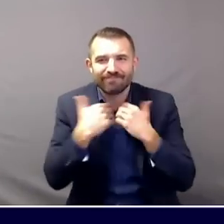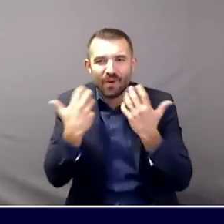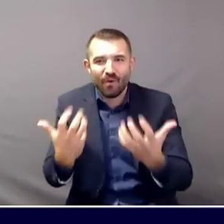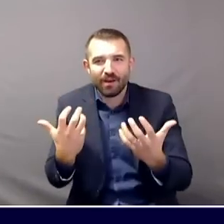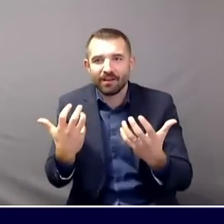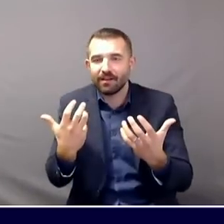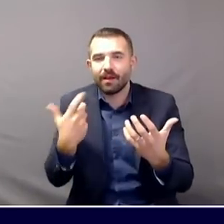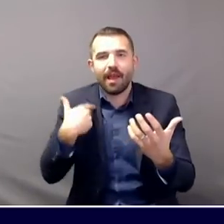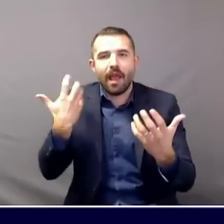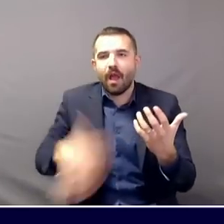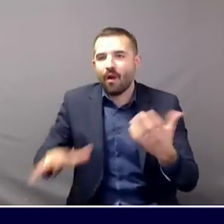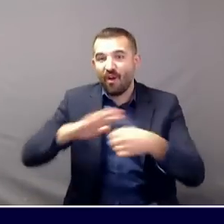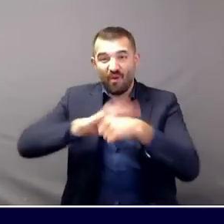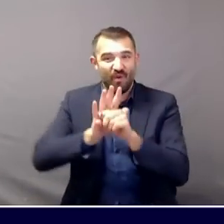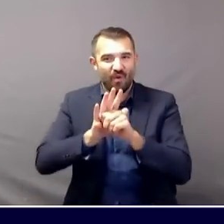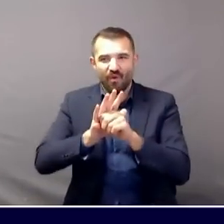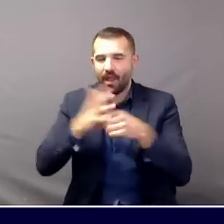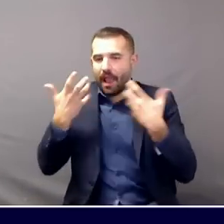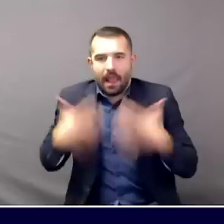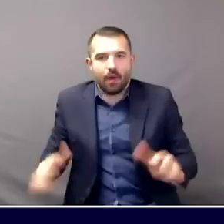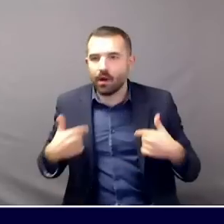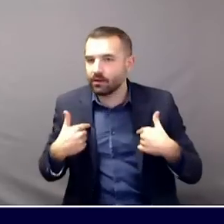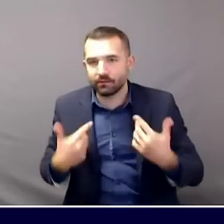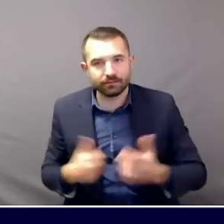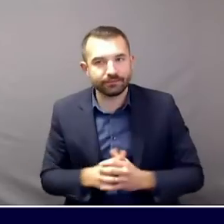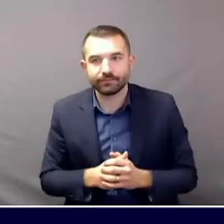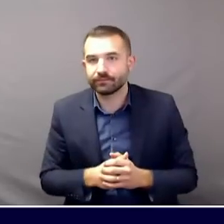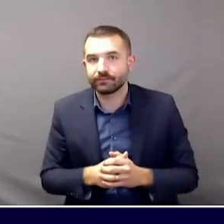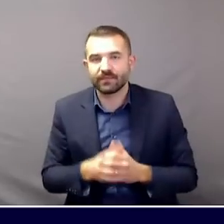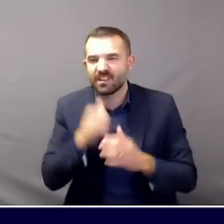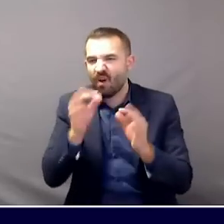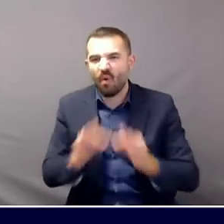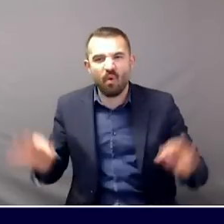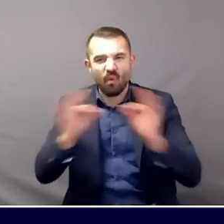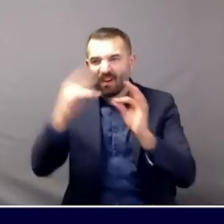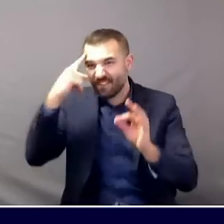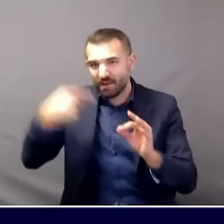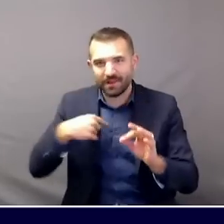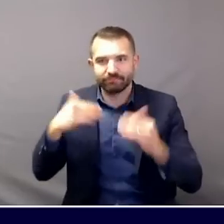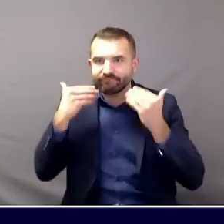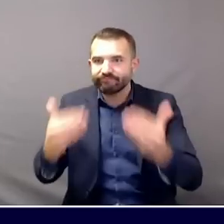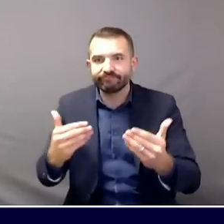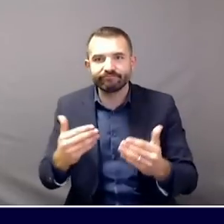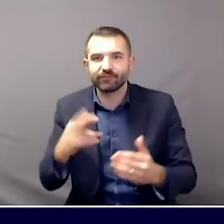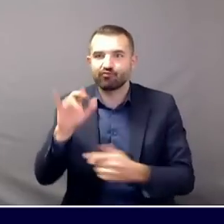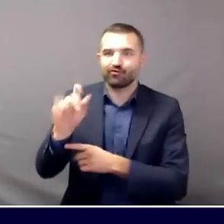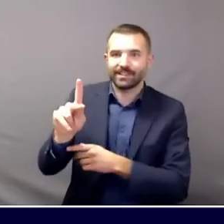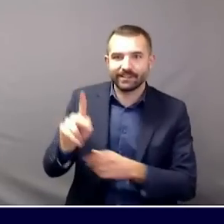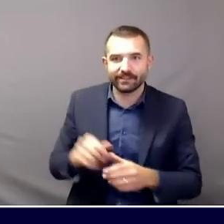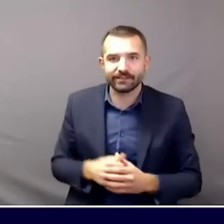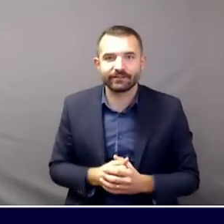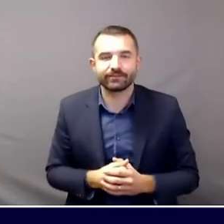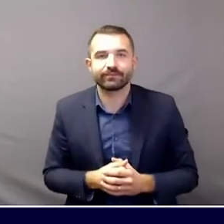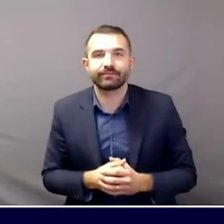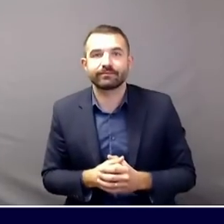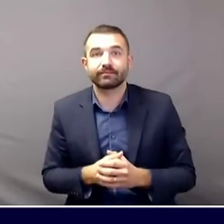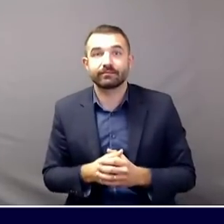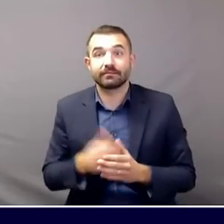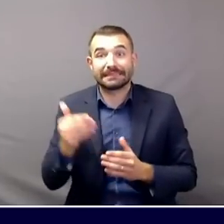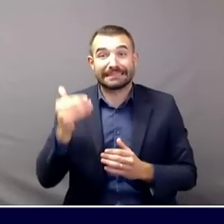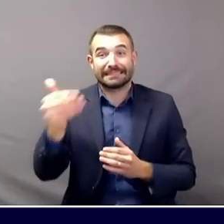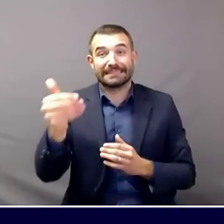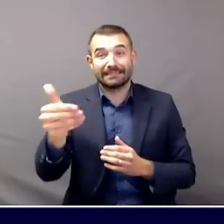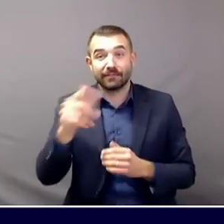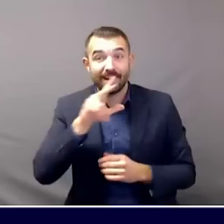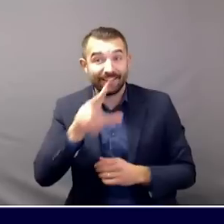COVID-19 to be the uninvited guest at our table in our home. For the upcoming holiday, some of my family will